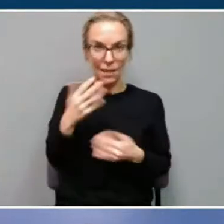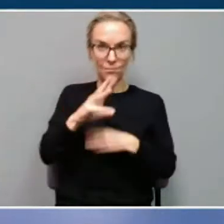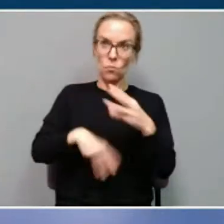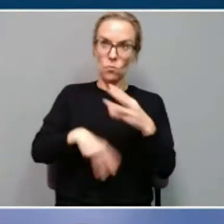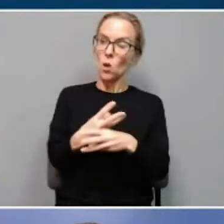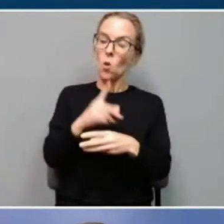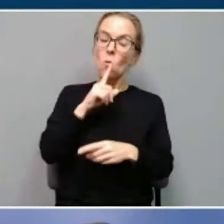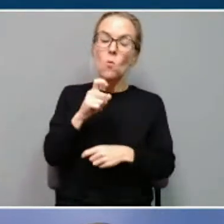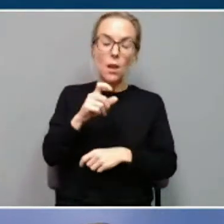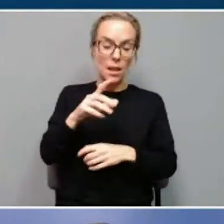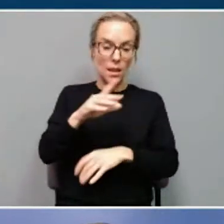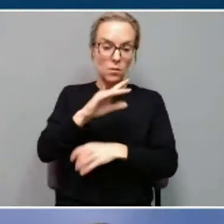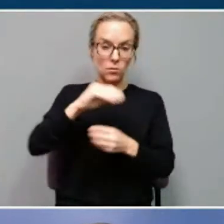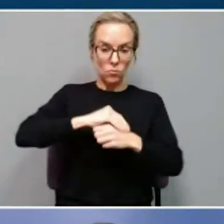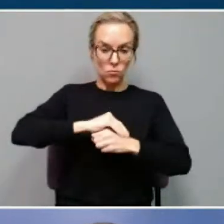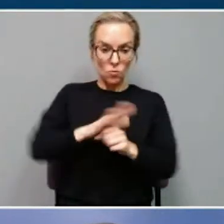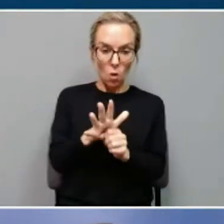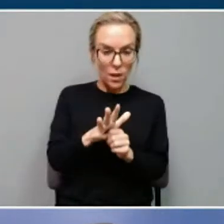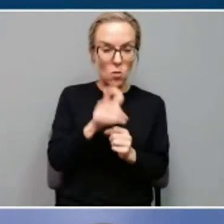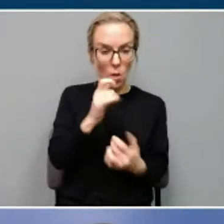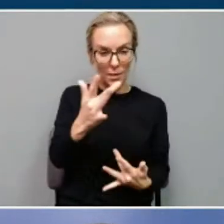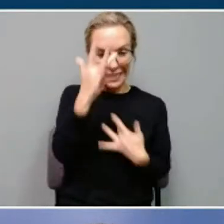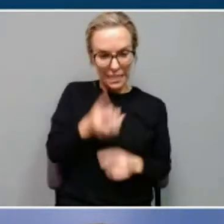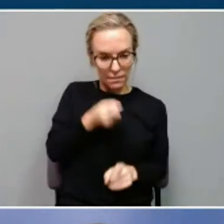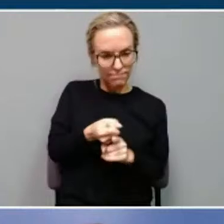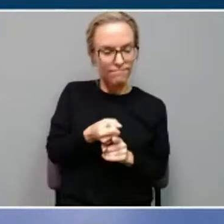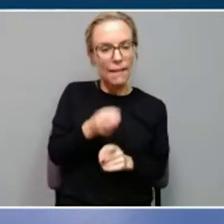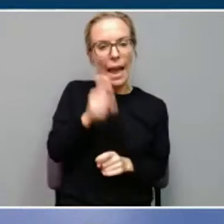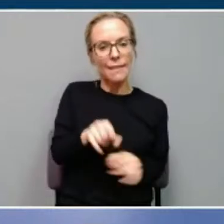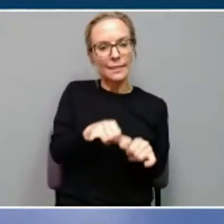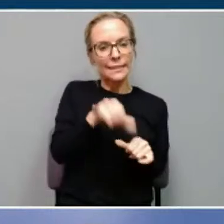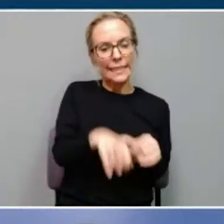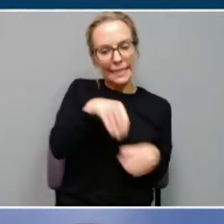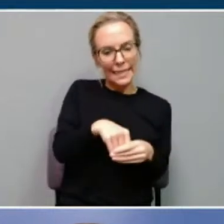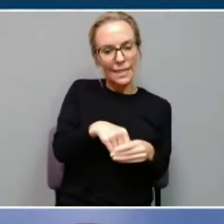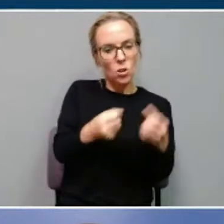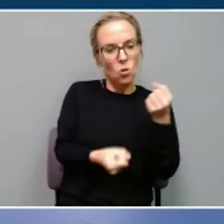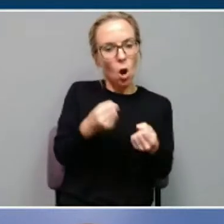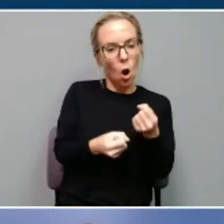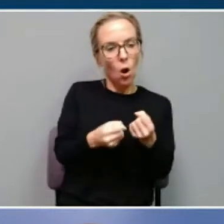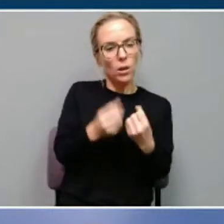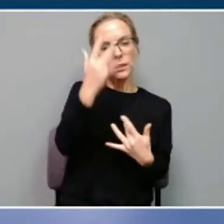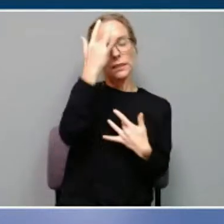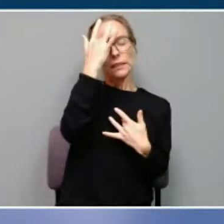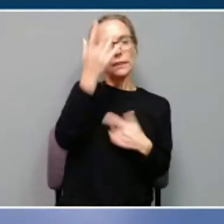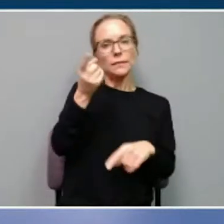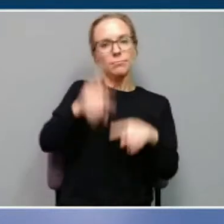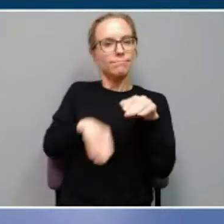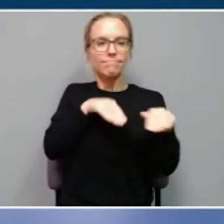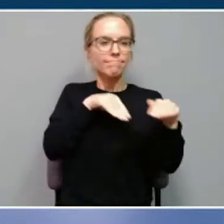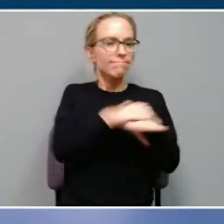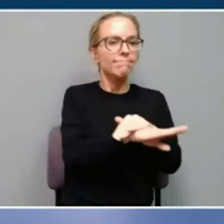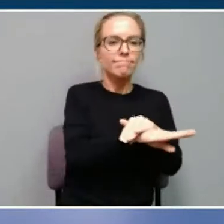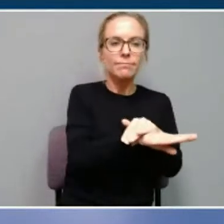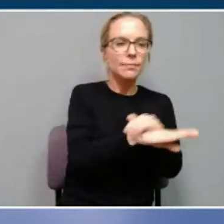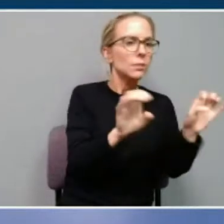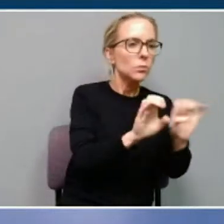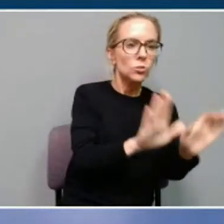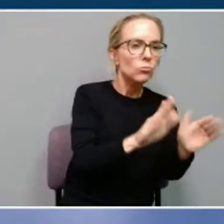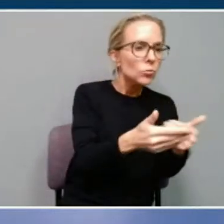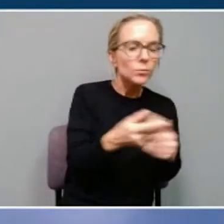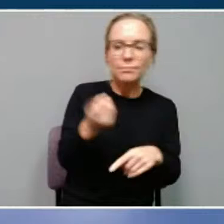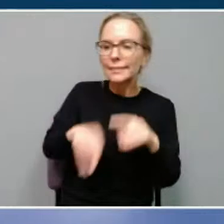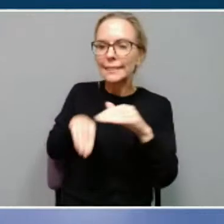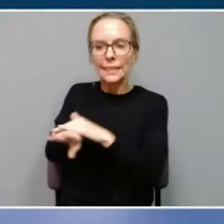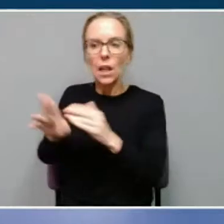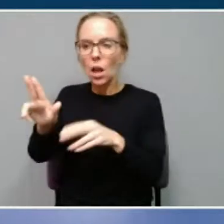being treated in their cars when there isn't room for them inside the ER or in the hospital. As